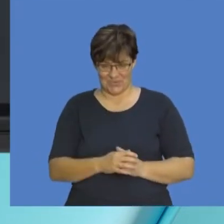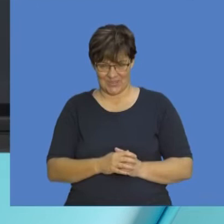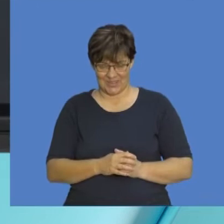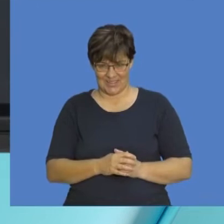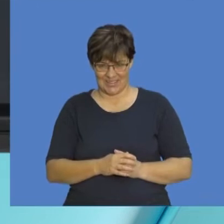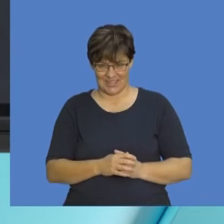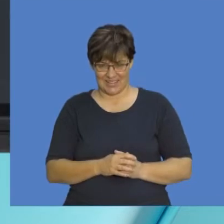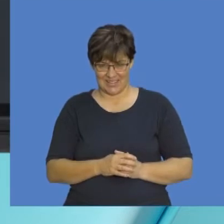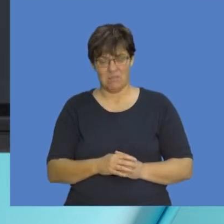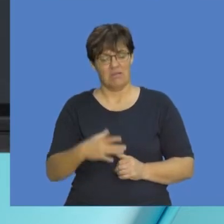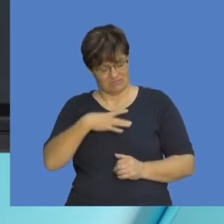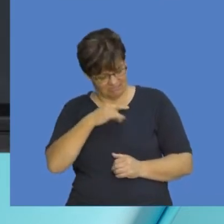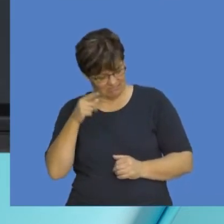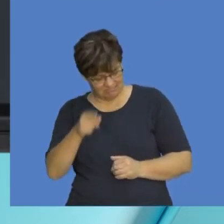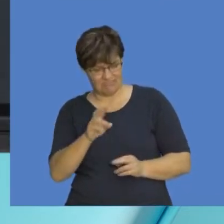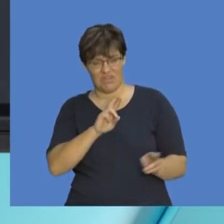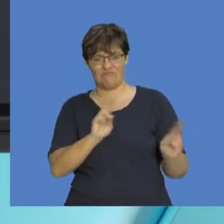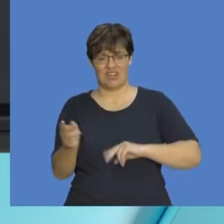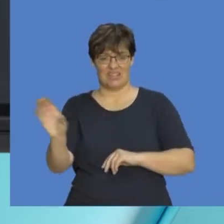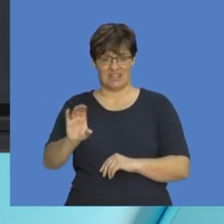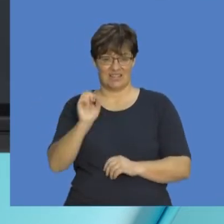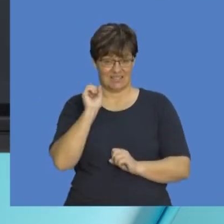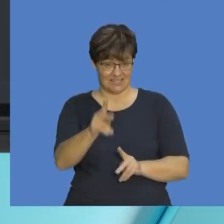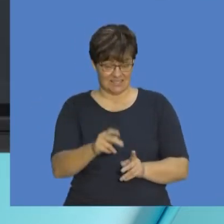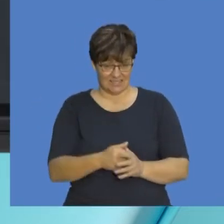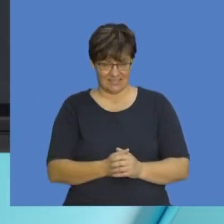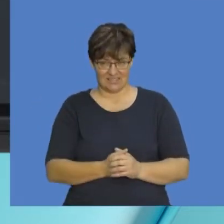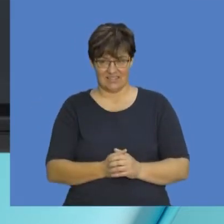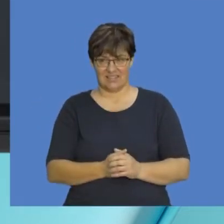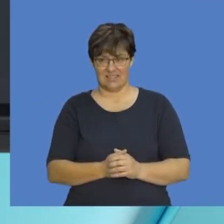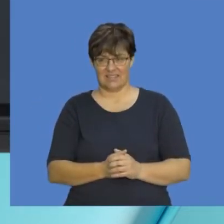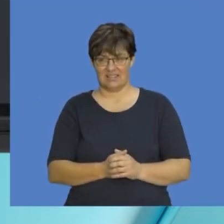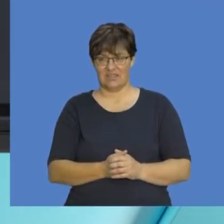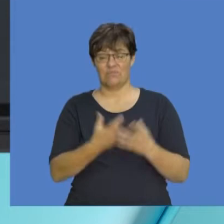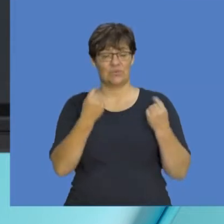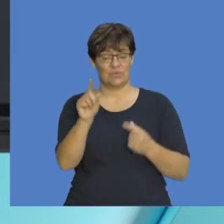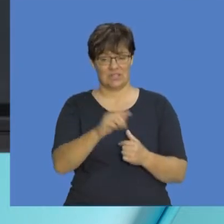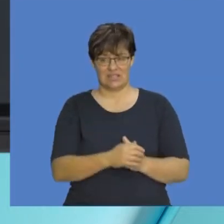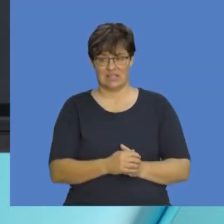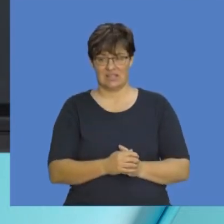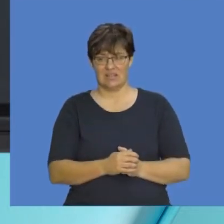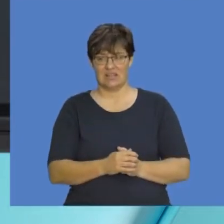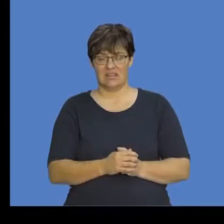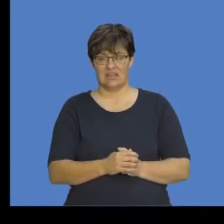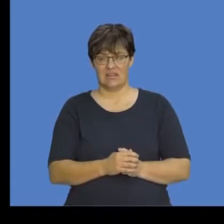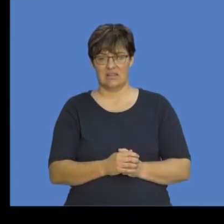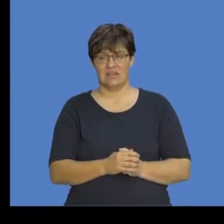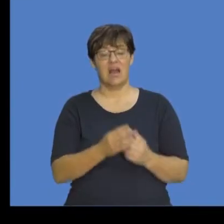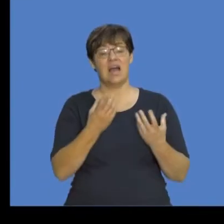which is 72, take radisalted. Are we all together? Then this is what we do